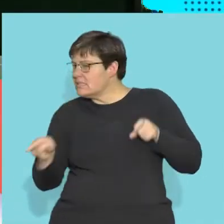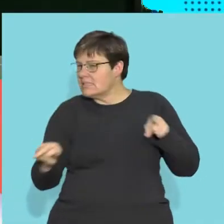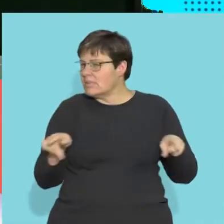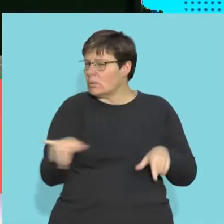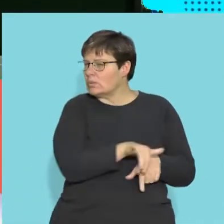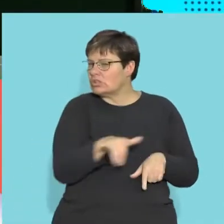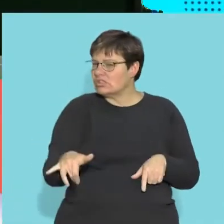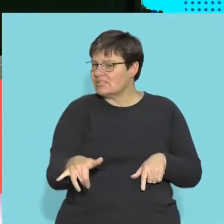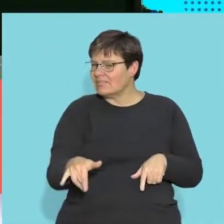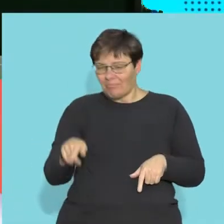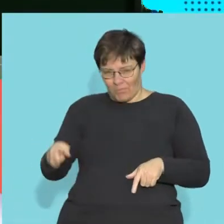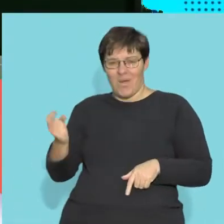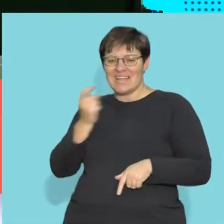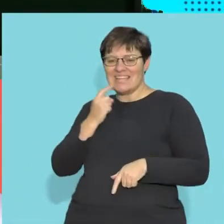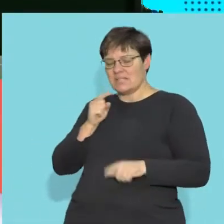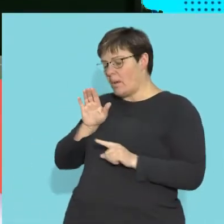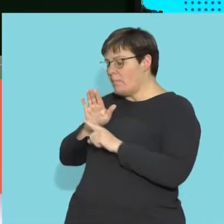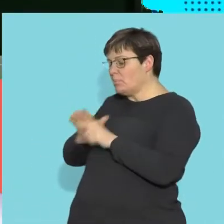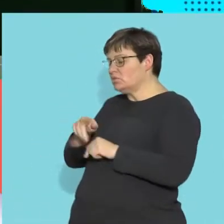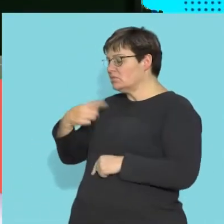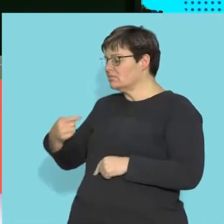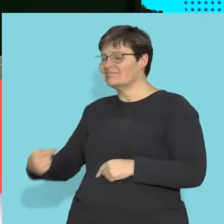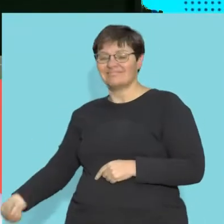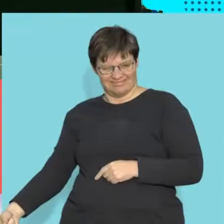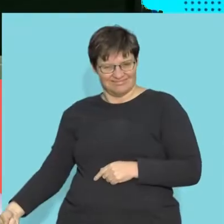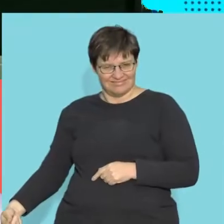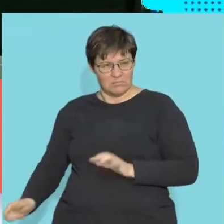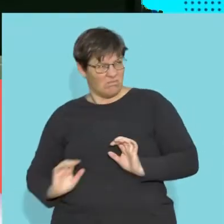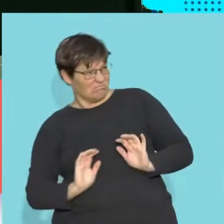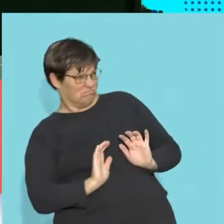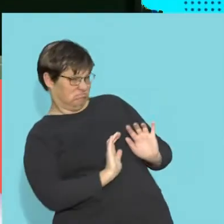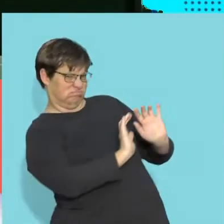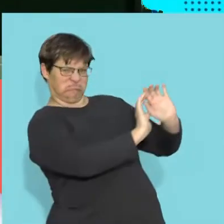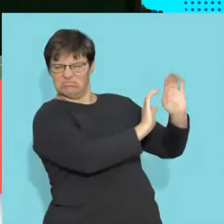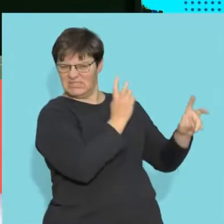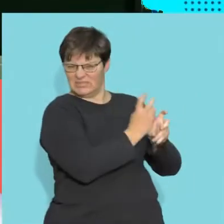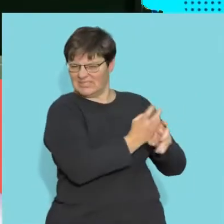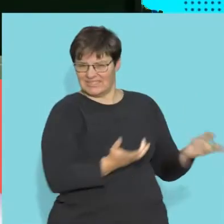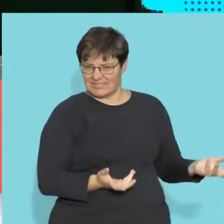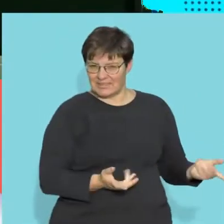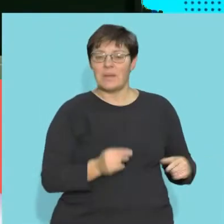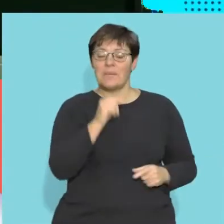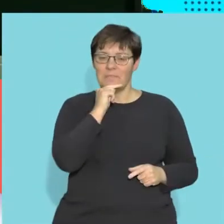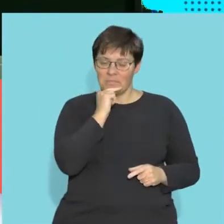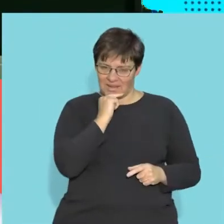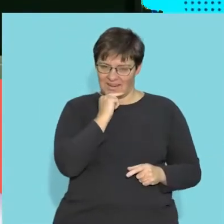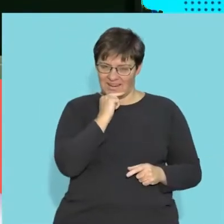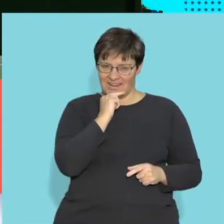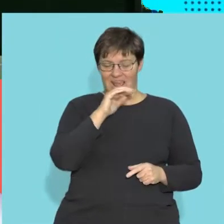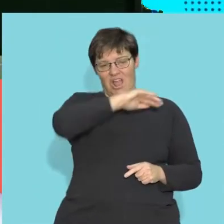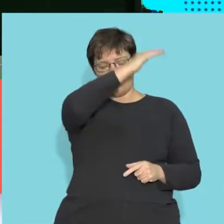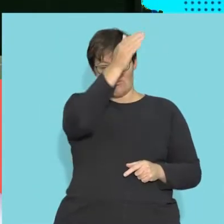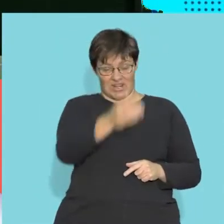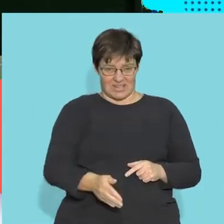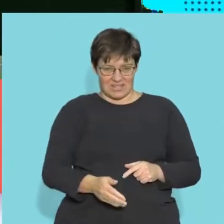is going to be the easiest way for me. Now, what do I mean by that? I'm talking about a concentration